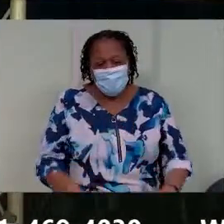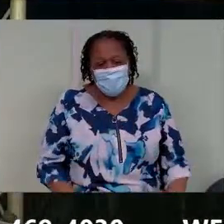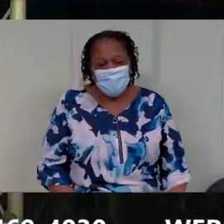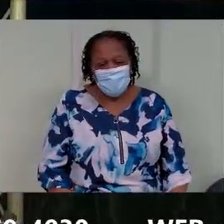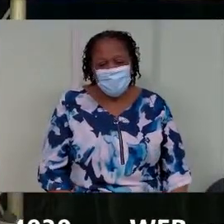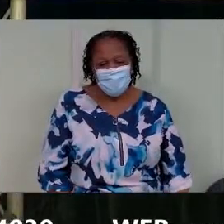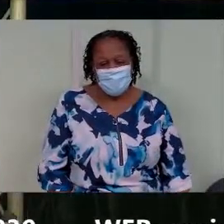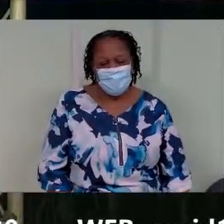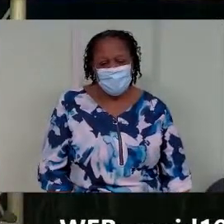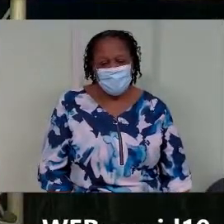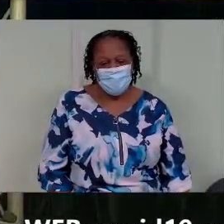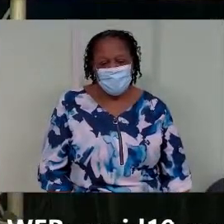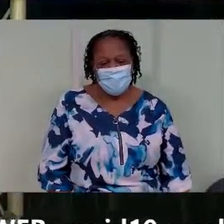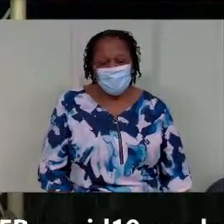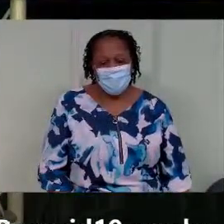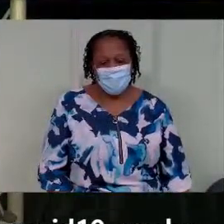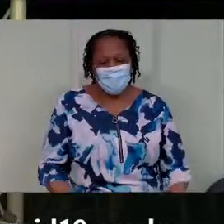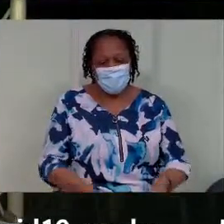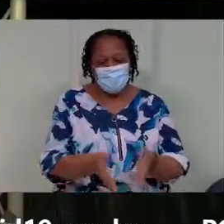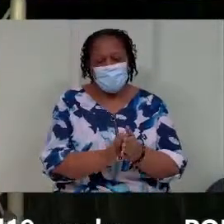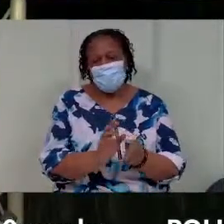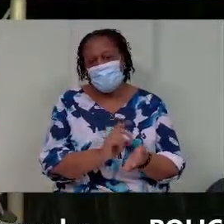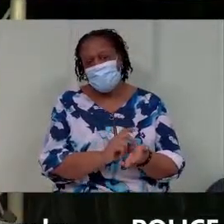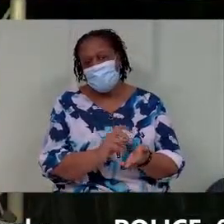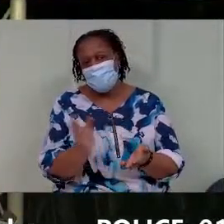Dr. Wilkinson want to add anything else.